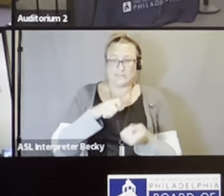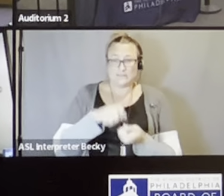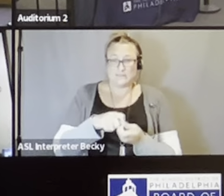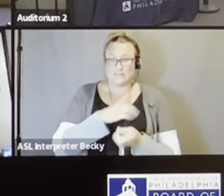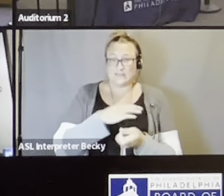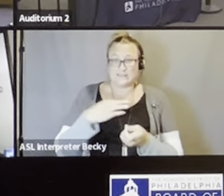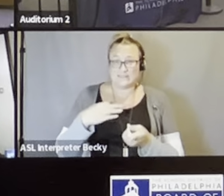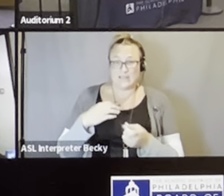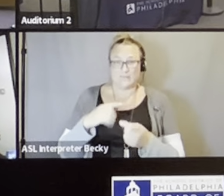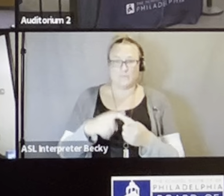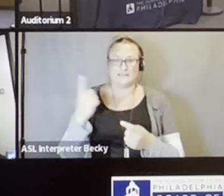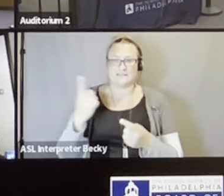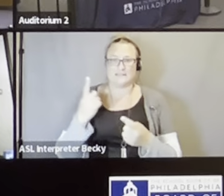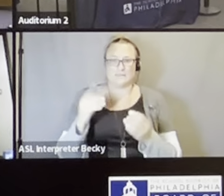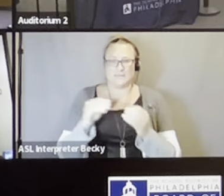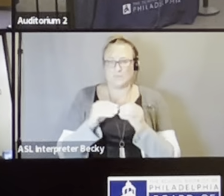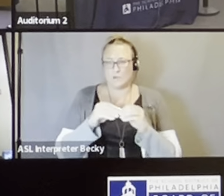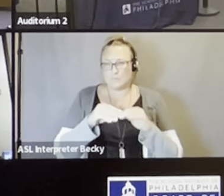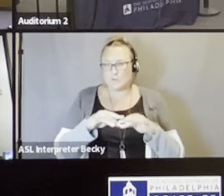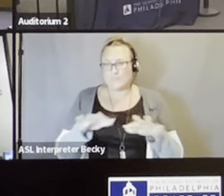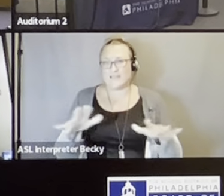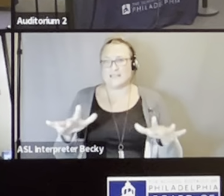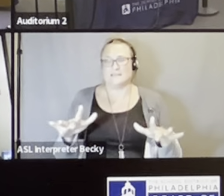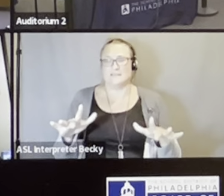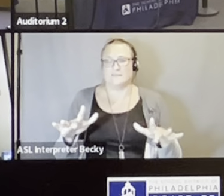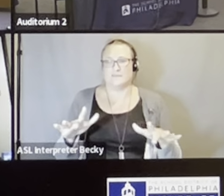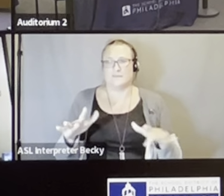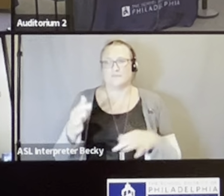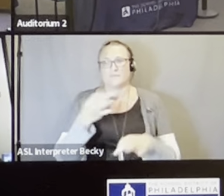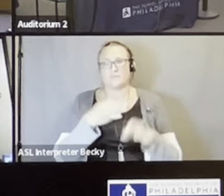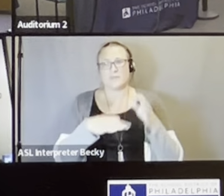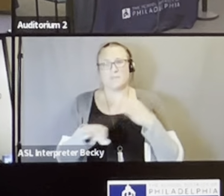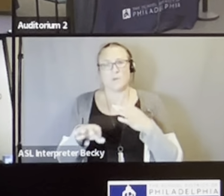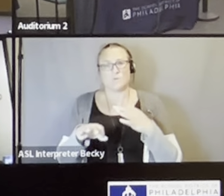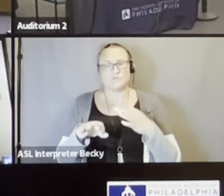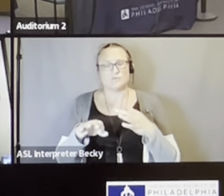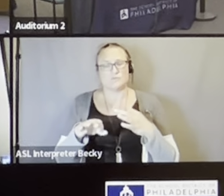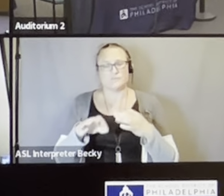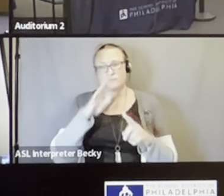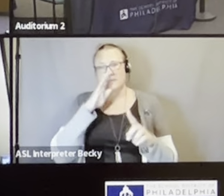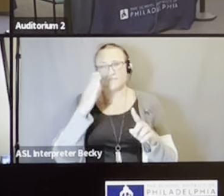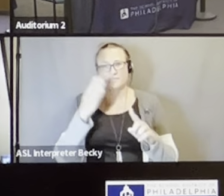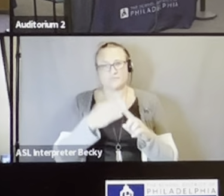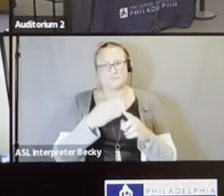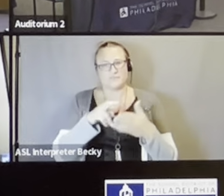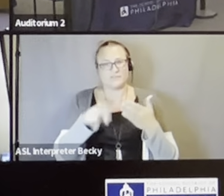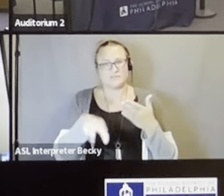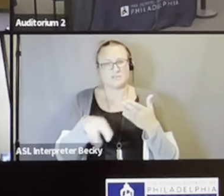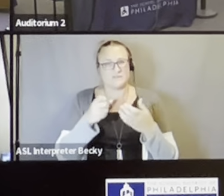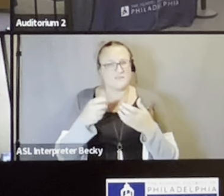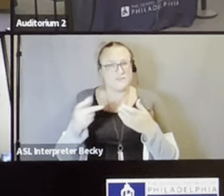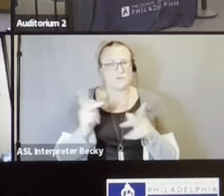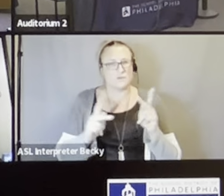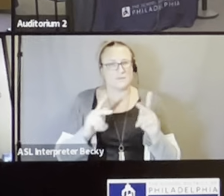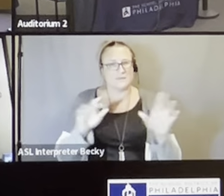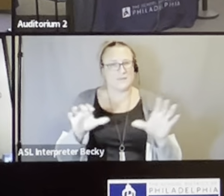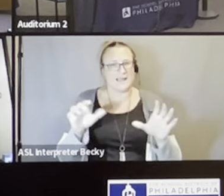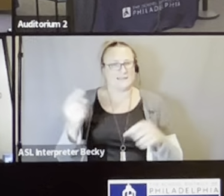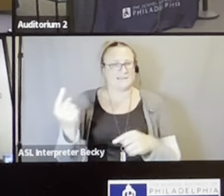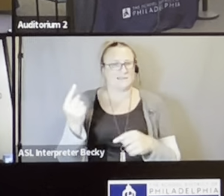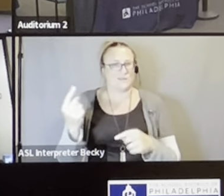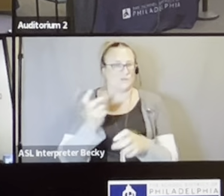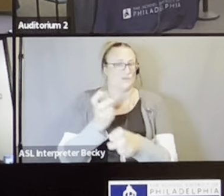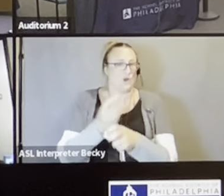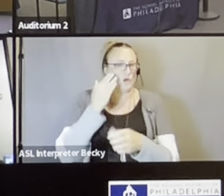member, but something more pervasive, as opposed to the direct result of a few individuals acting alone.